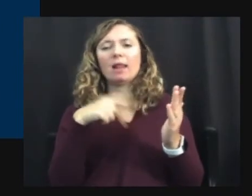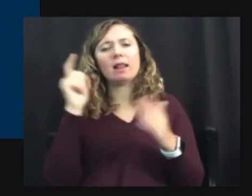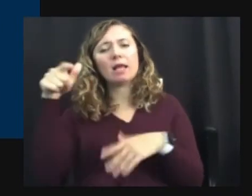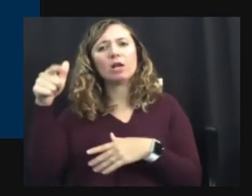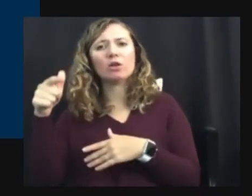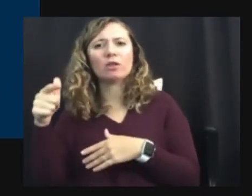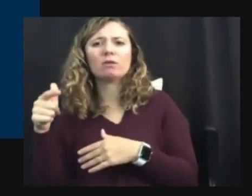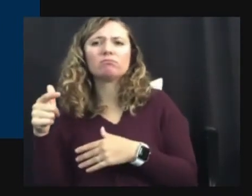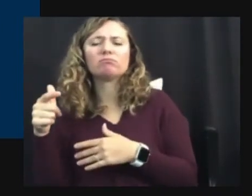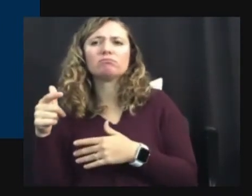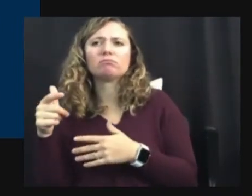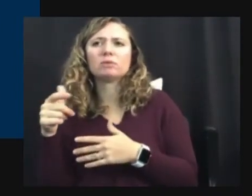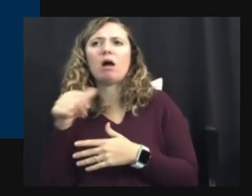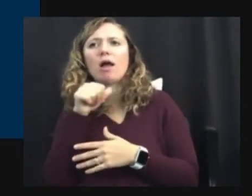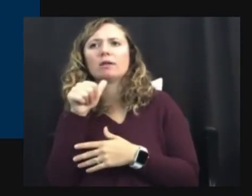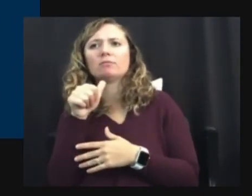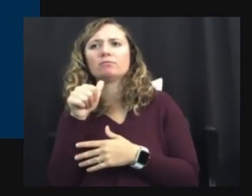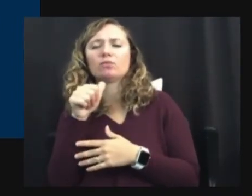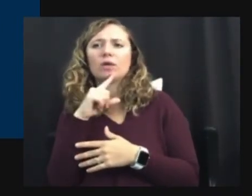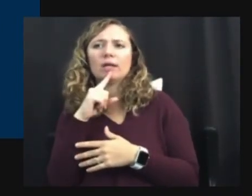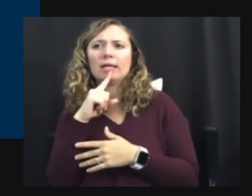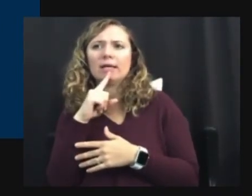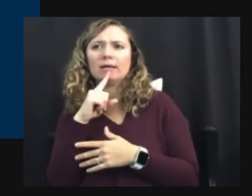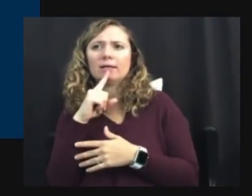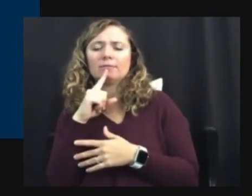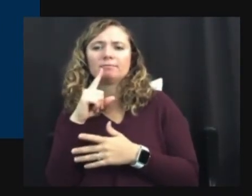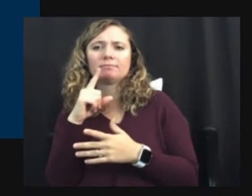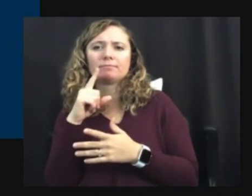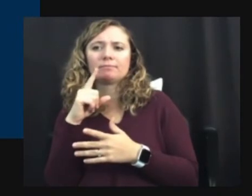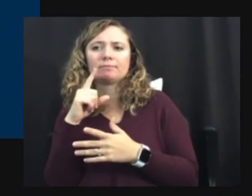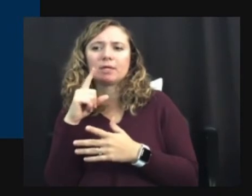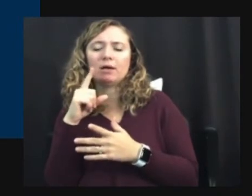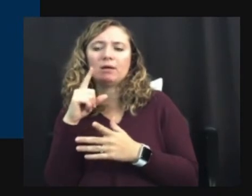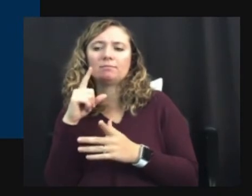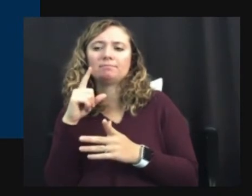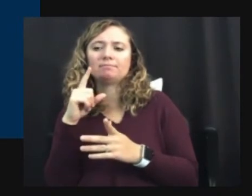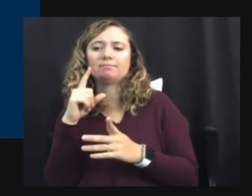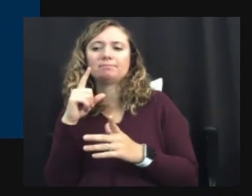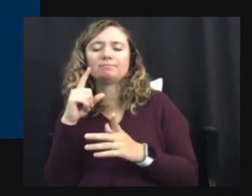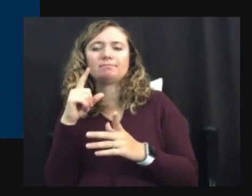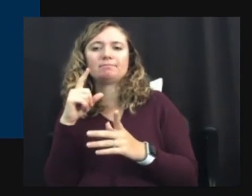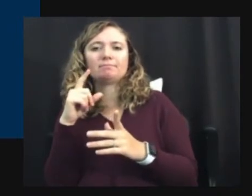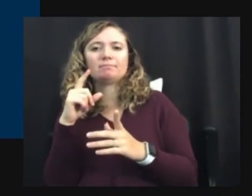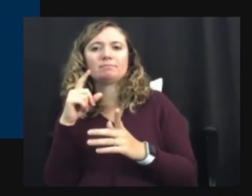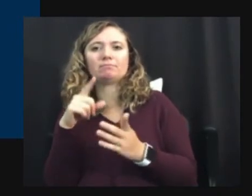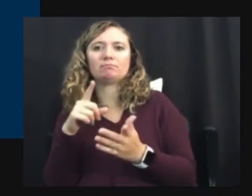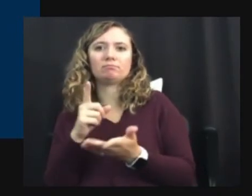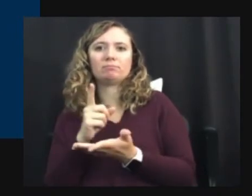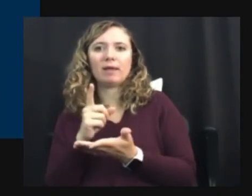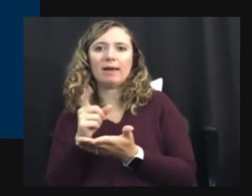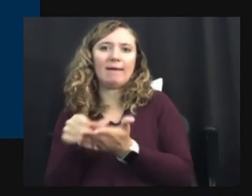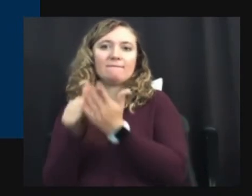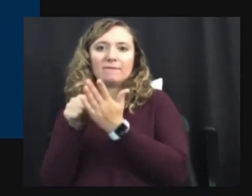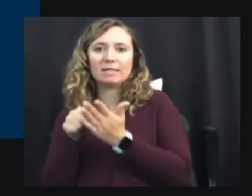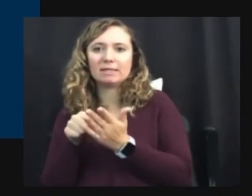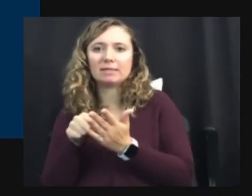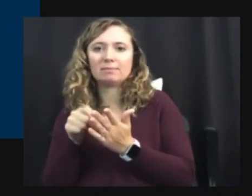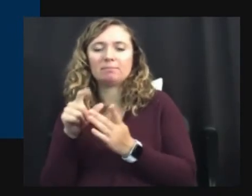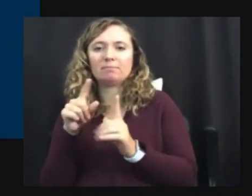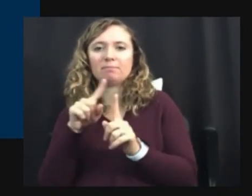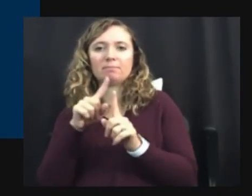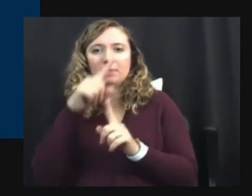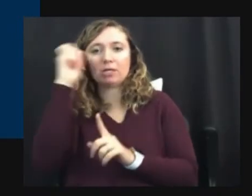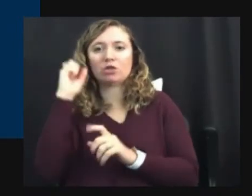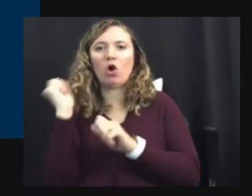fine because different developmental timeline. But wouldn't it be cruel if we sent